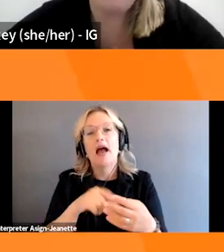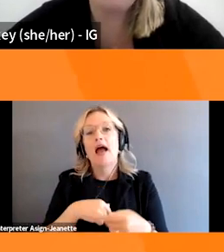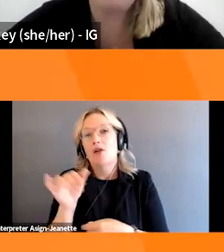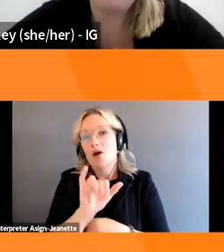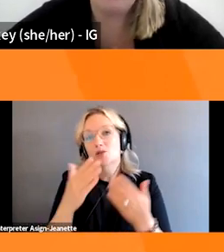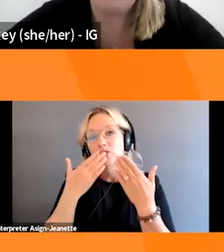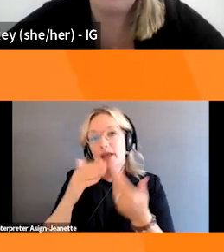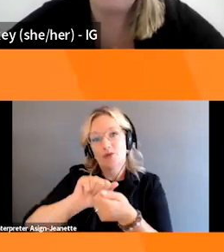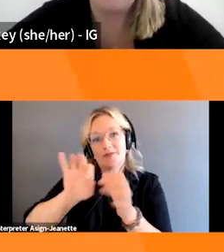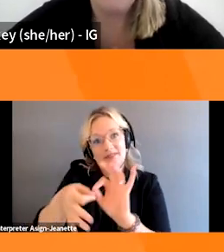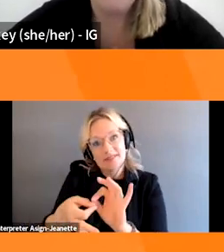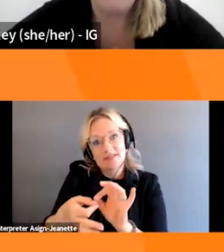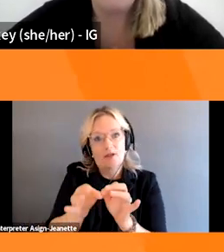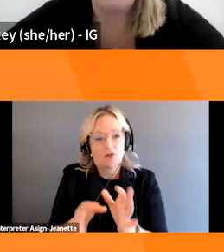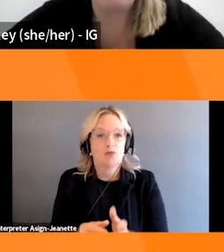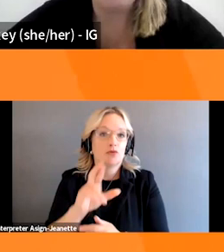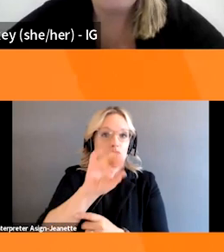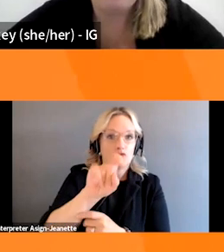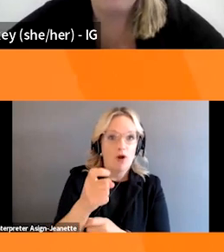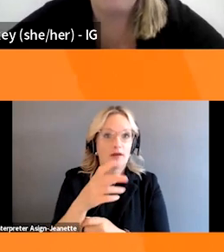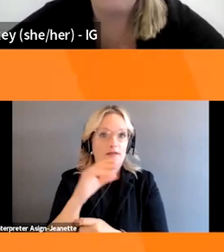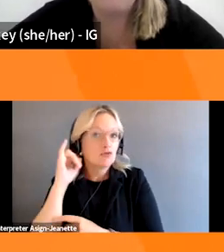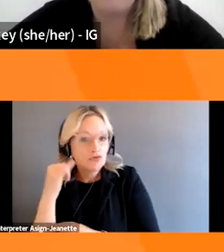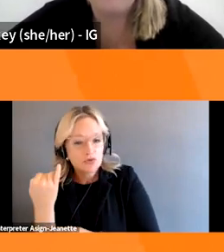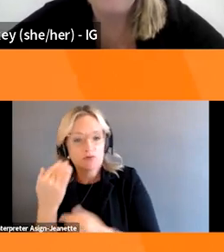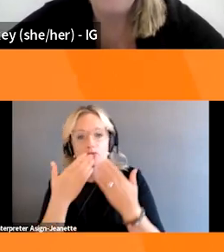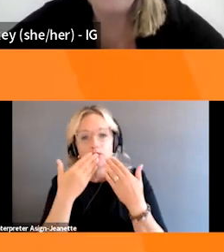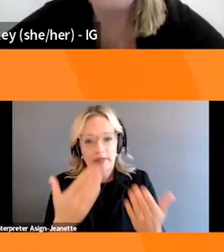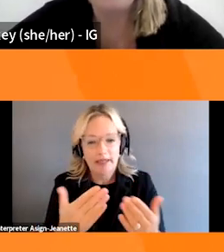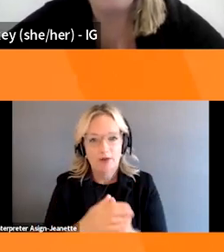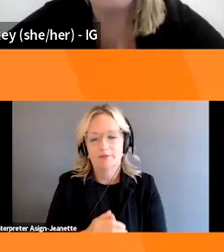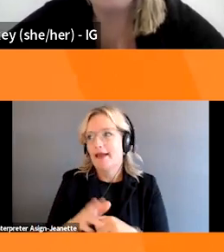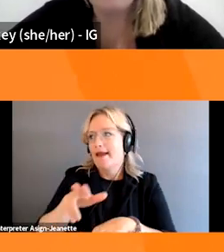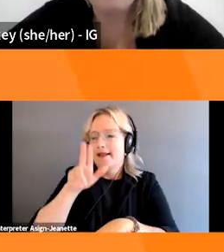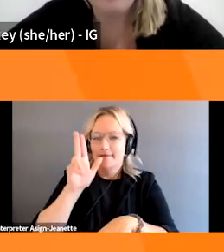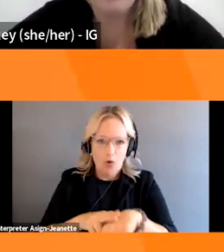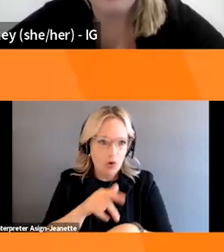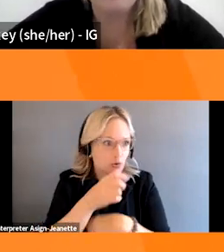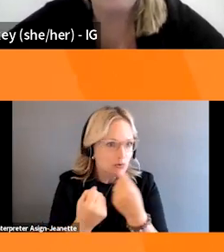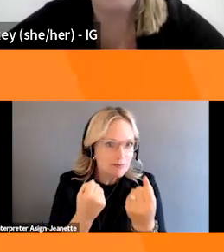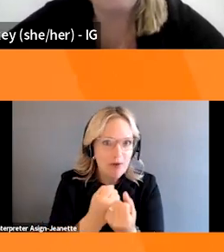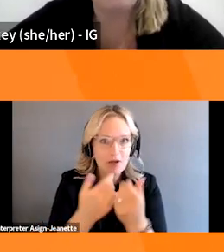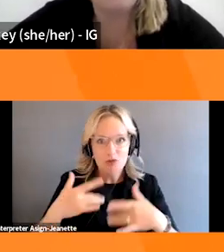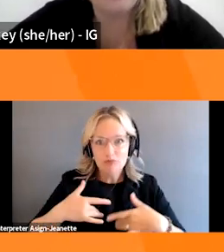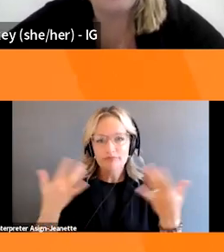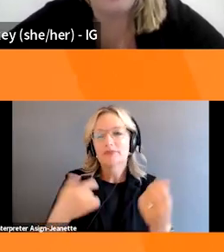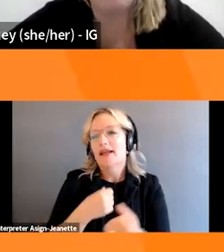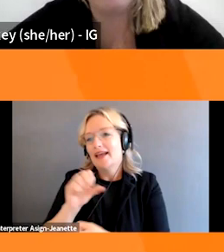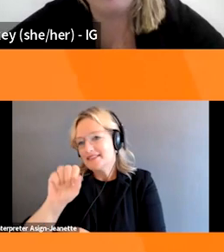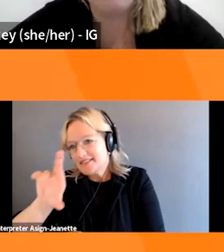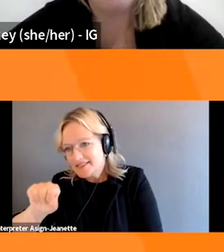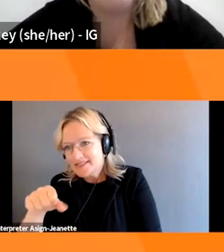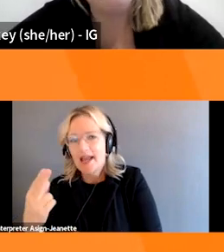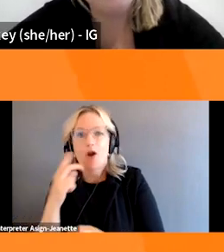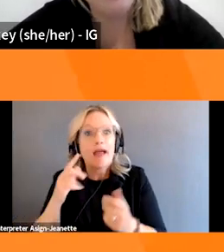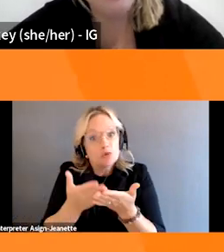and Roxanne, to our sponsors, and of course, a big thank you to Sarah and to all of you. Thanks for being here today. Have a